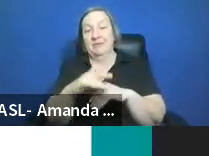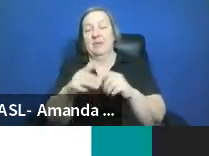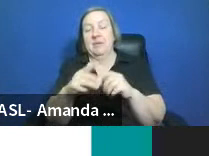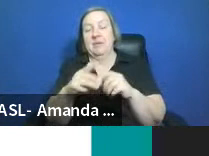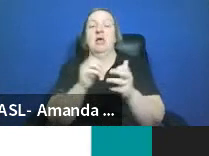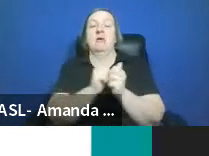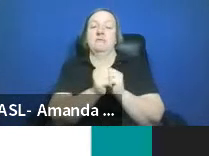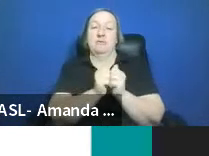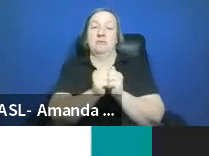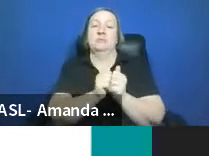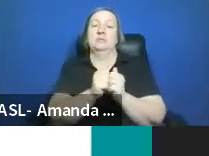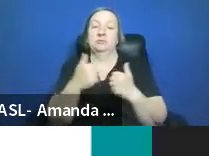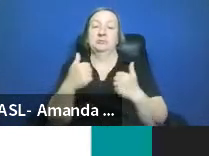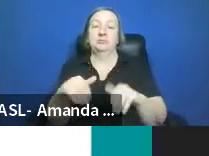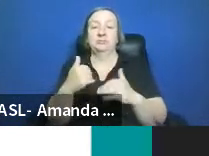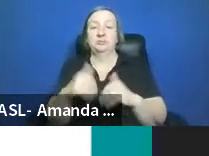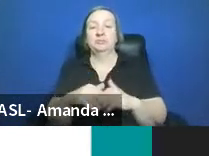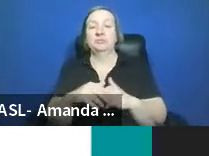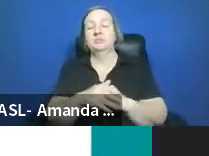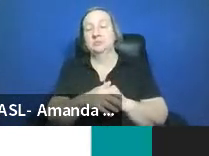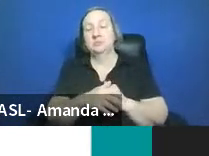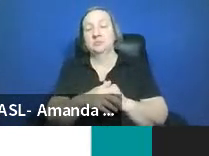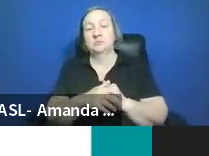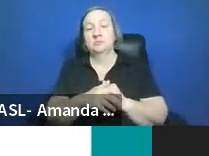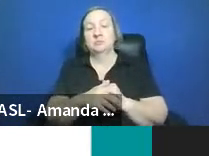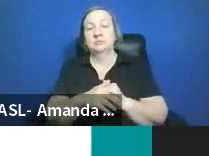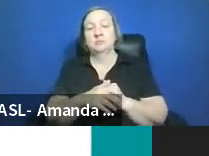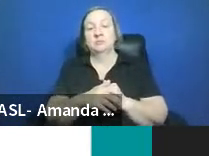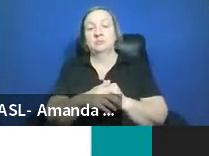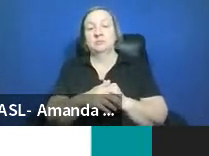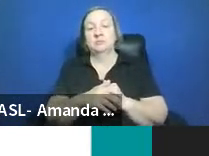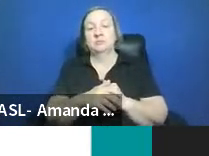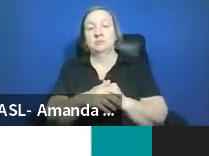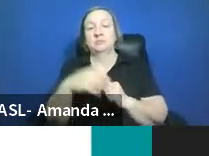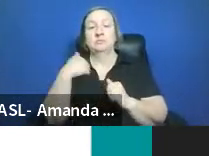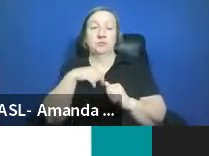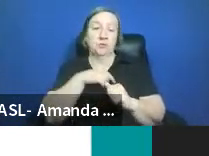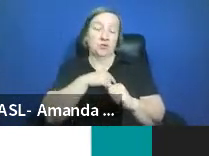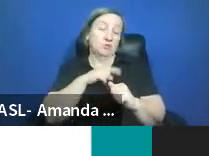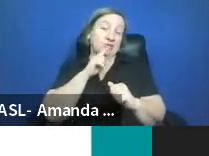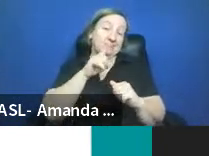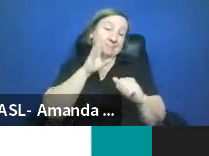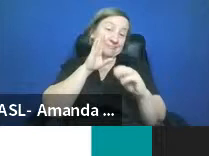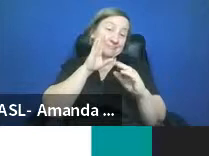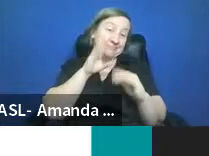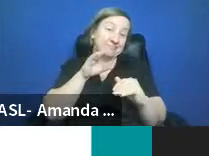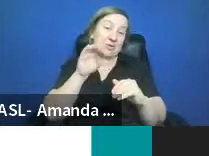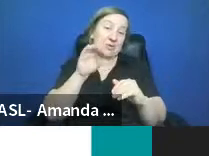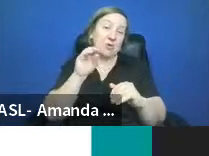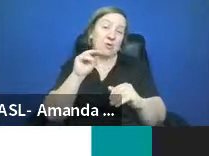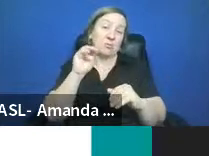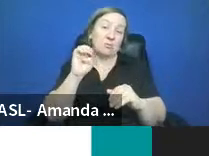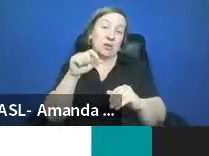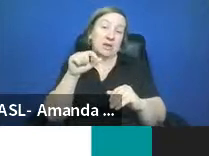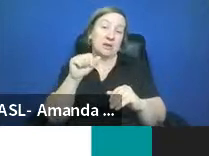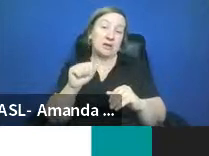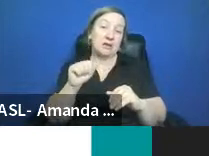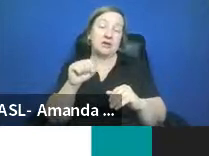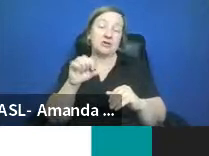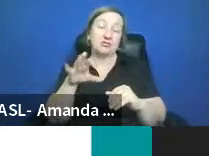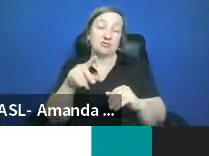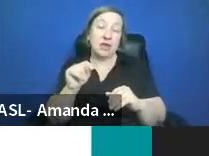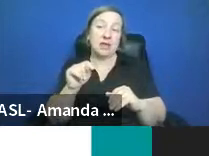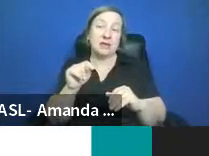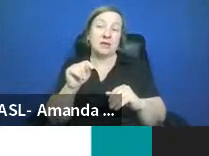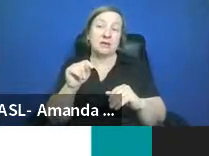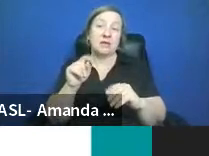competition. And so we actually anticipated the mega grant application to be open